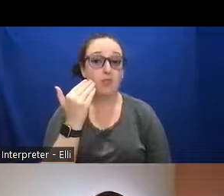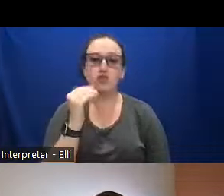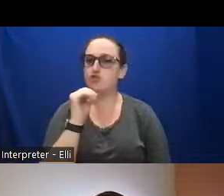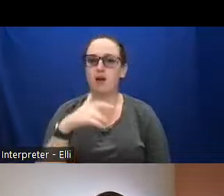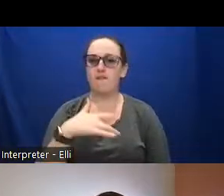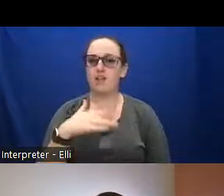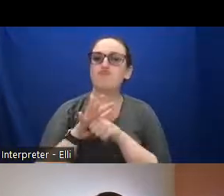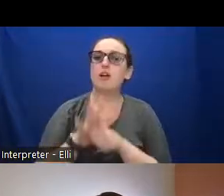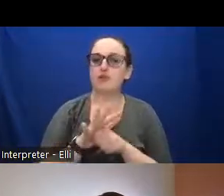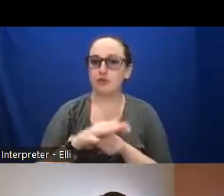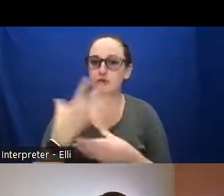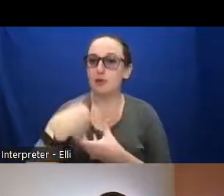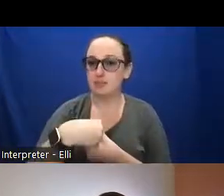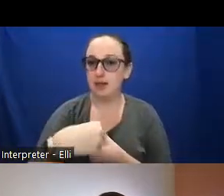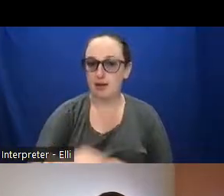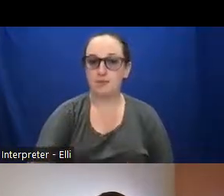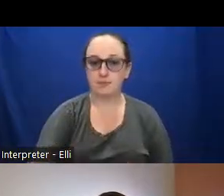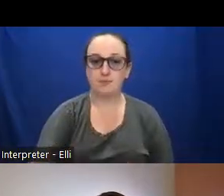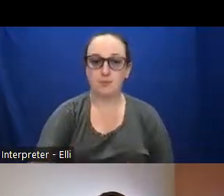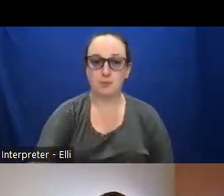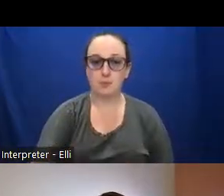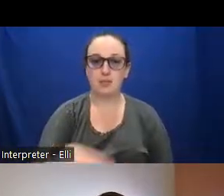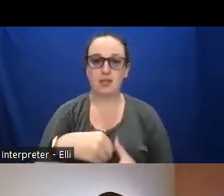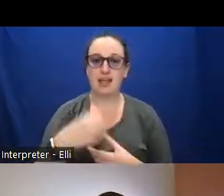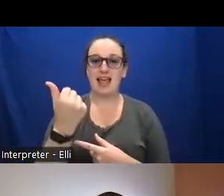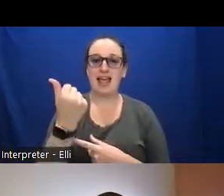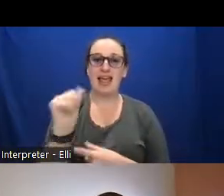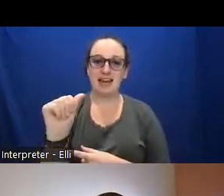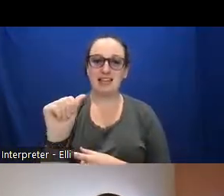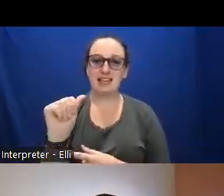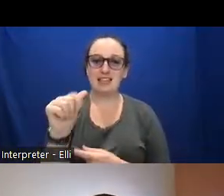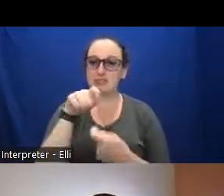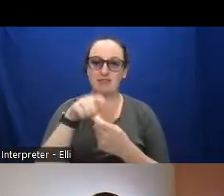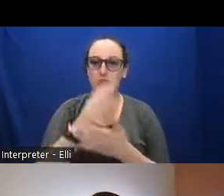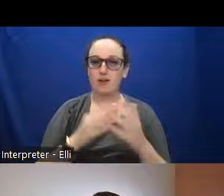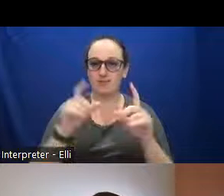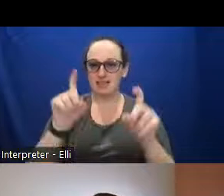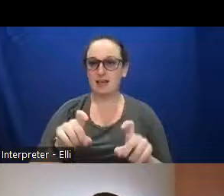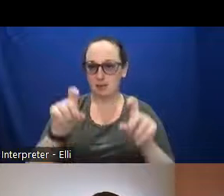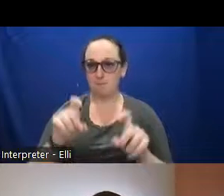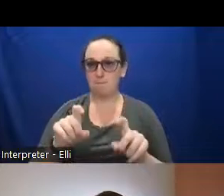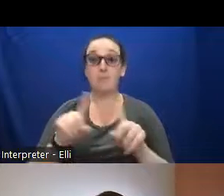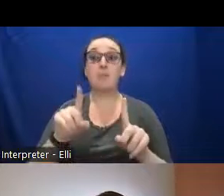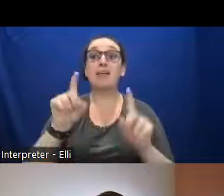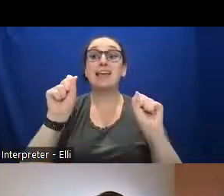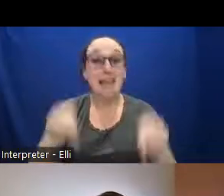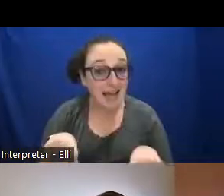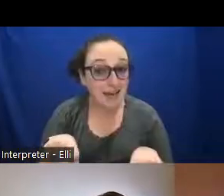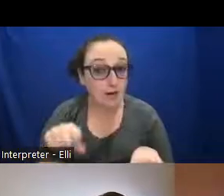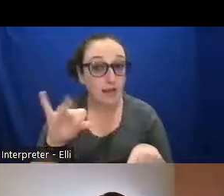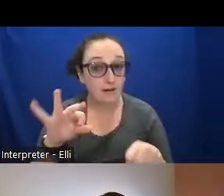to participate in any particular part of this exam, but they should have these options available to